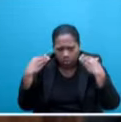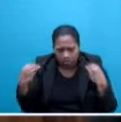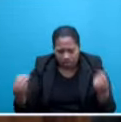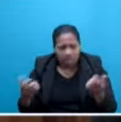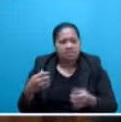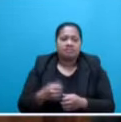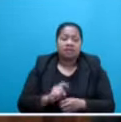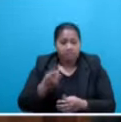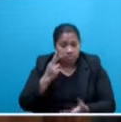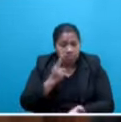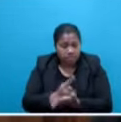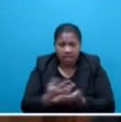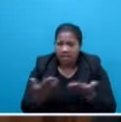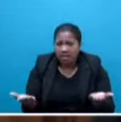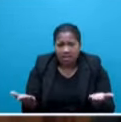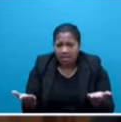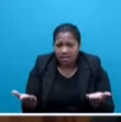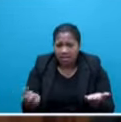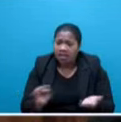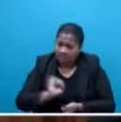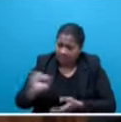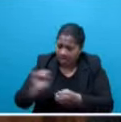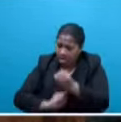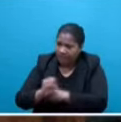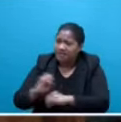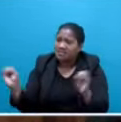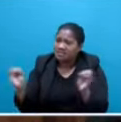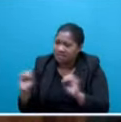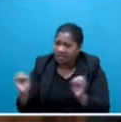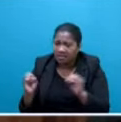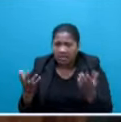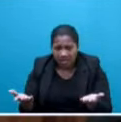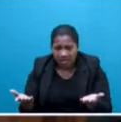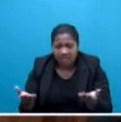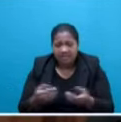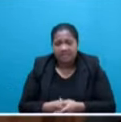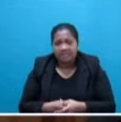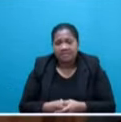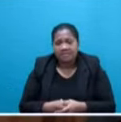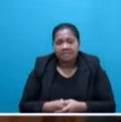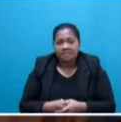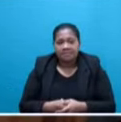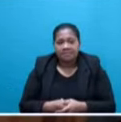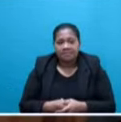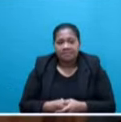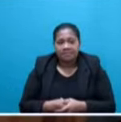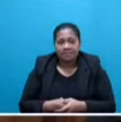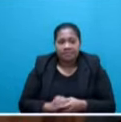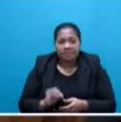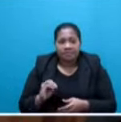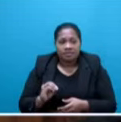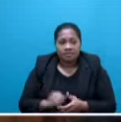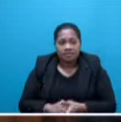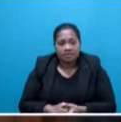out of, as there is nothing in their coffers apart from the half-baked solutions to any given economic challenges which is faced